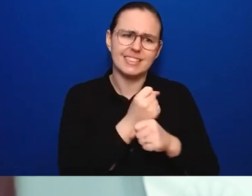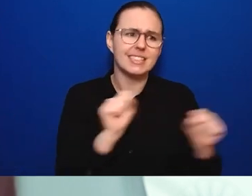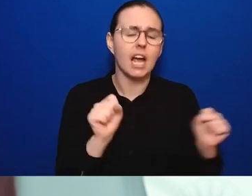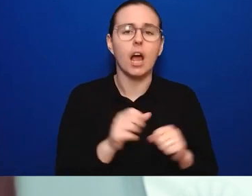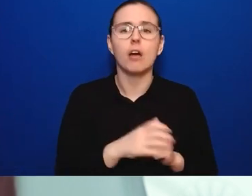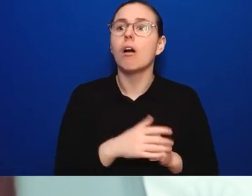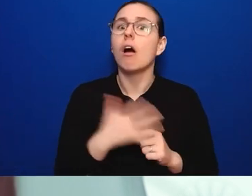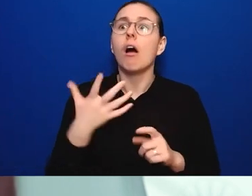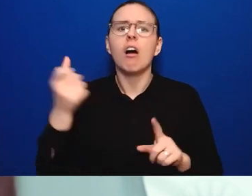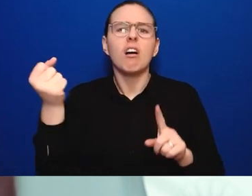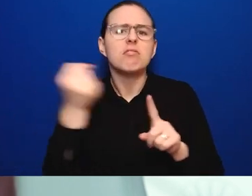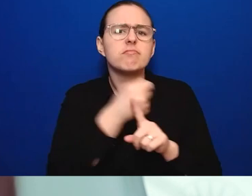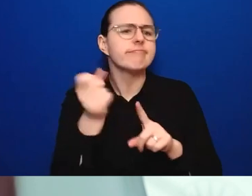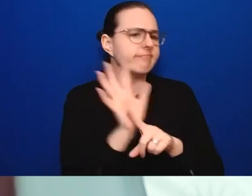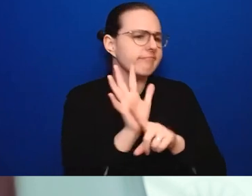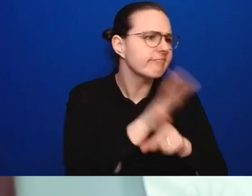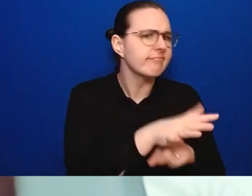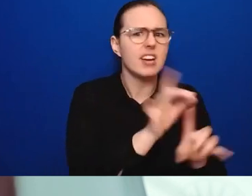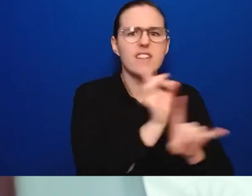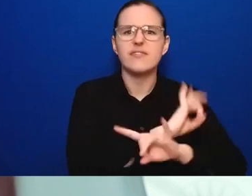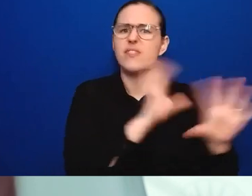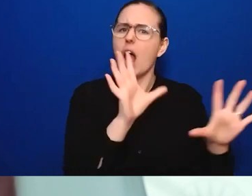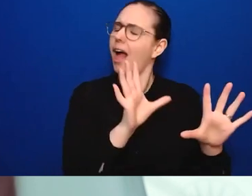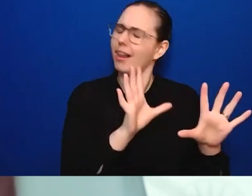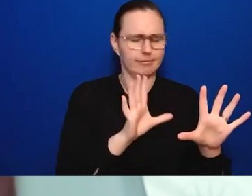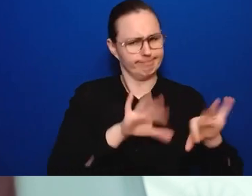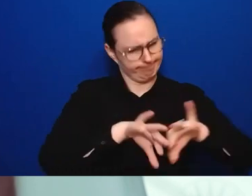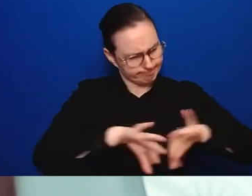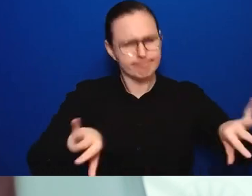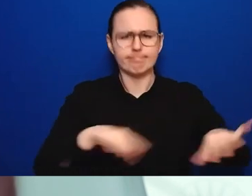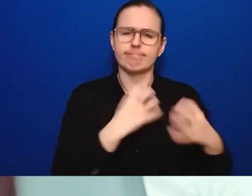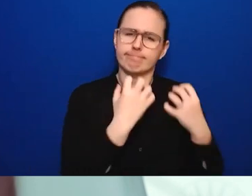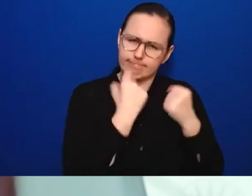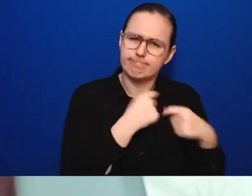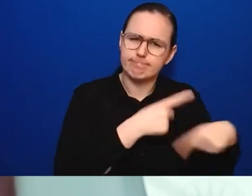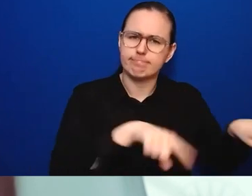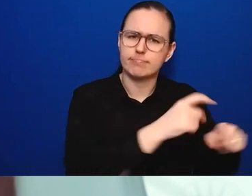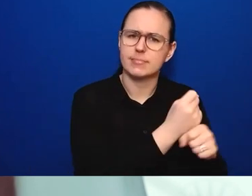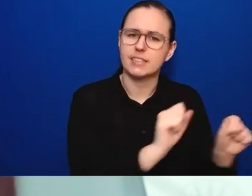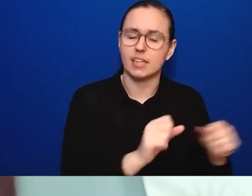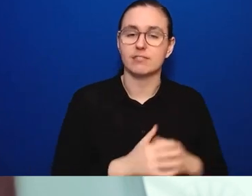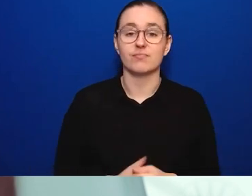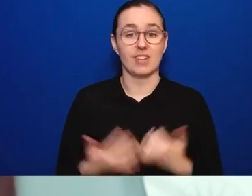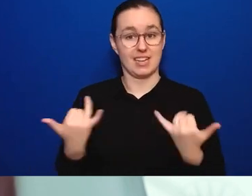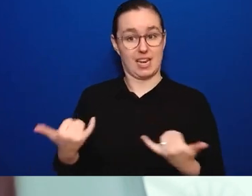equality. For more details, it is my pleasure to introduce Minister Mike Farnworth.